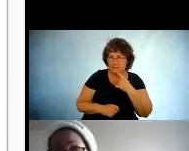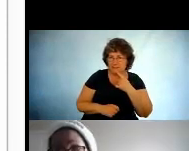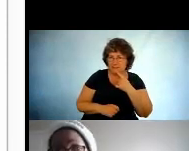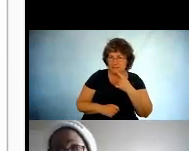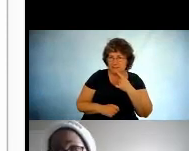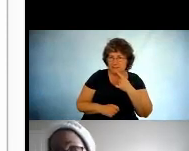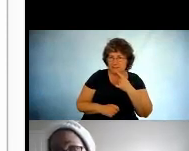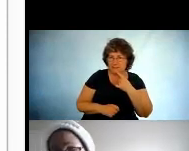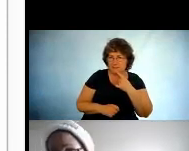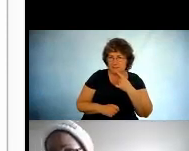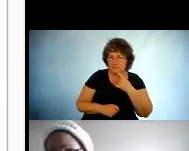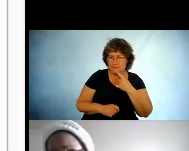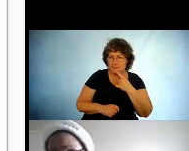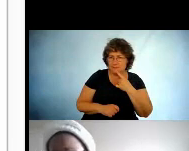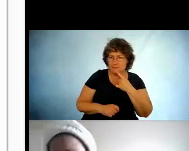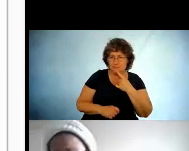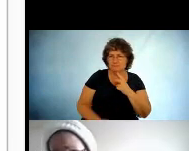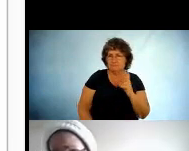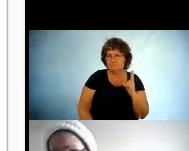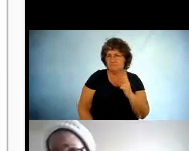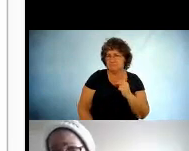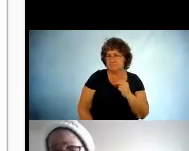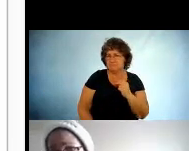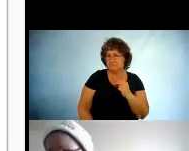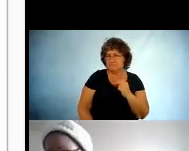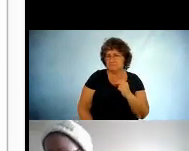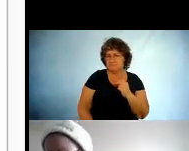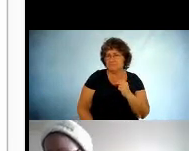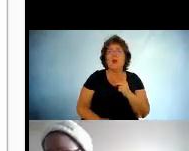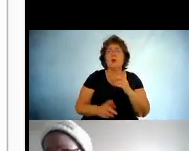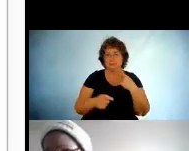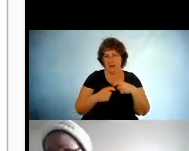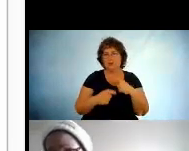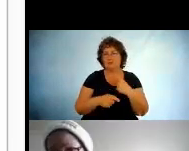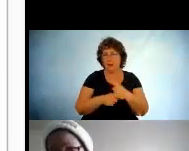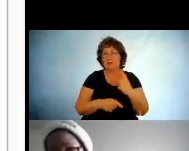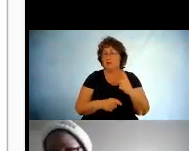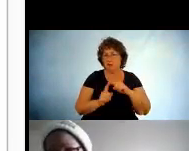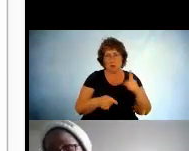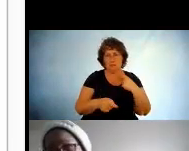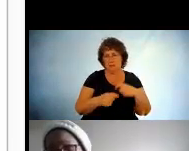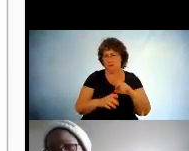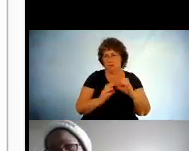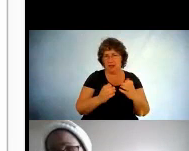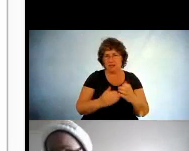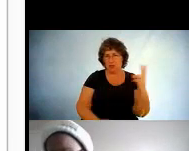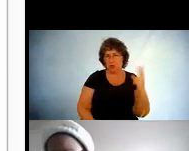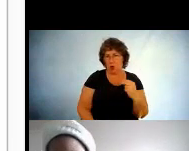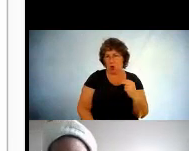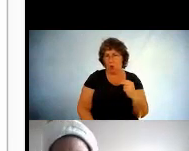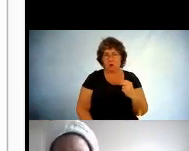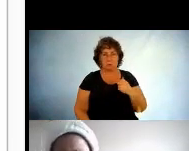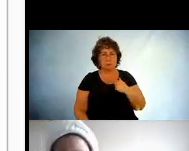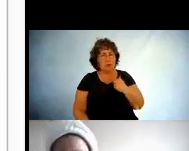um, no to me going to Spanish class because I wanted to go to